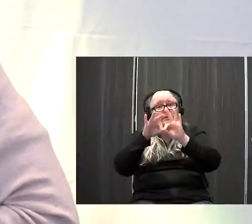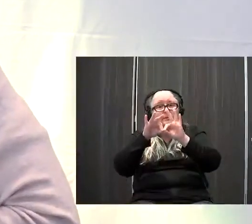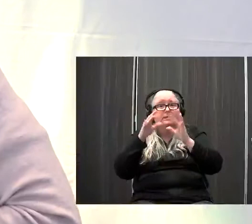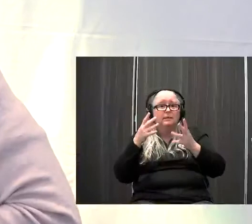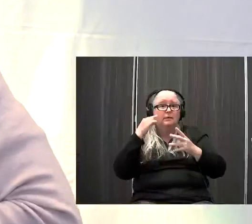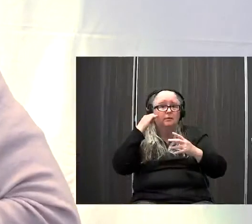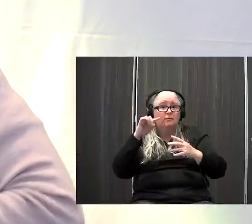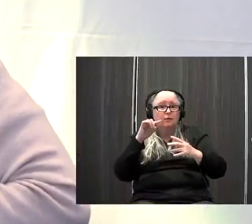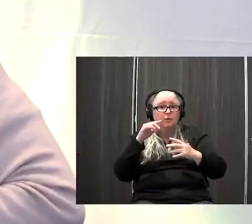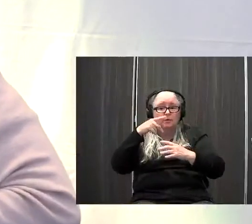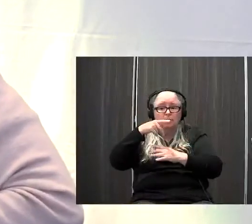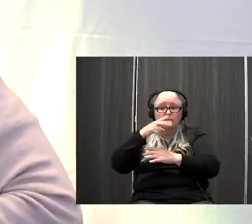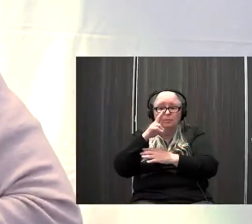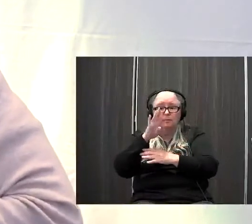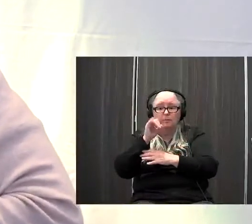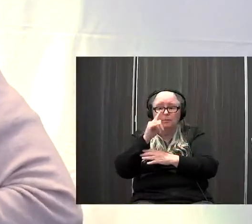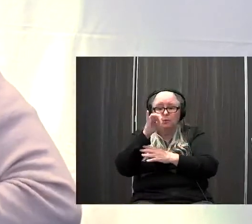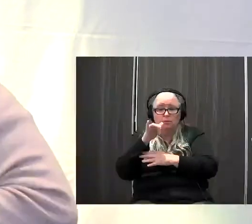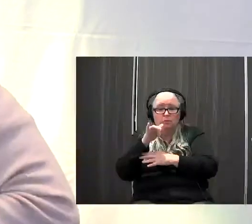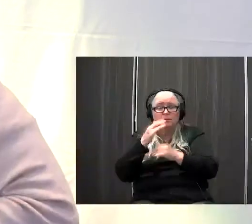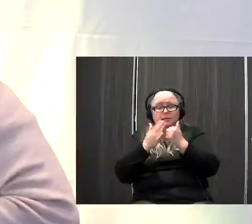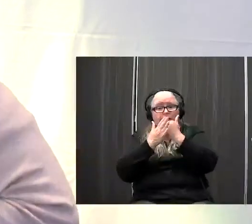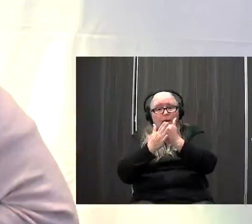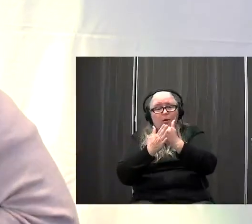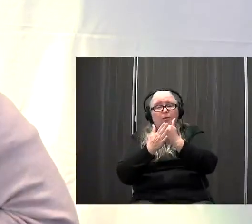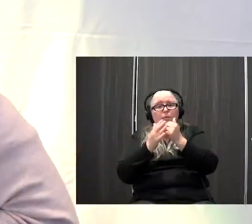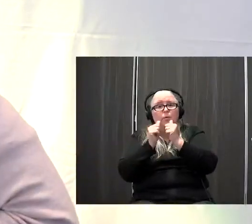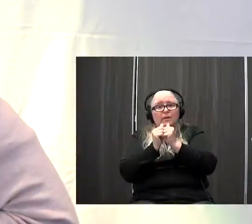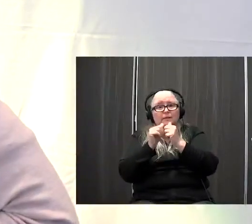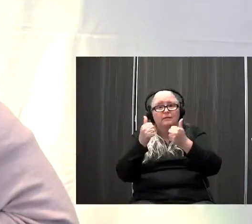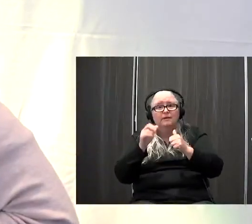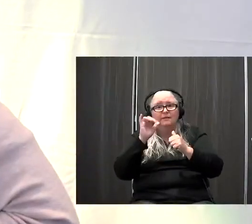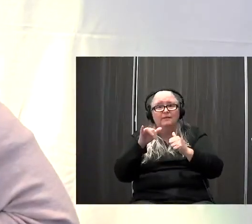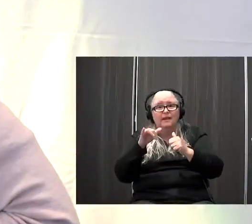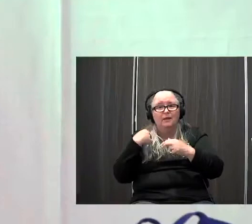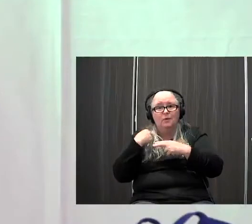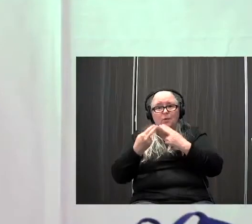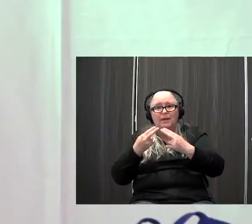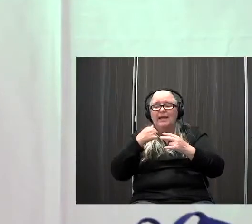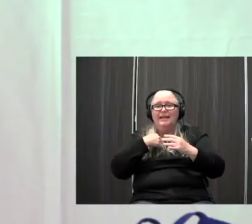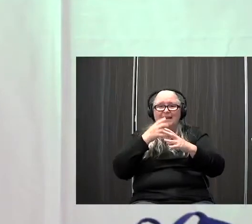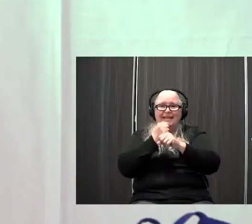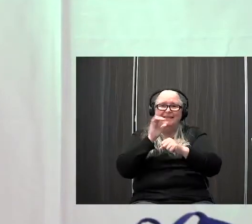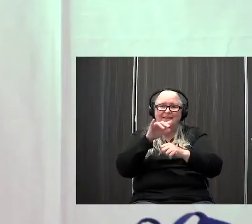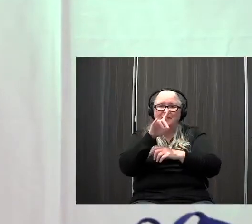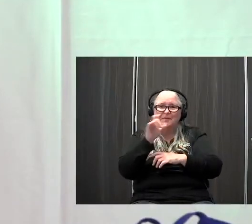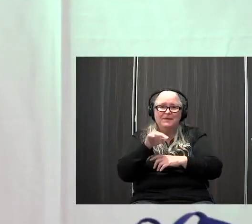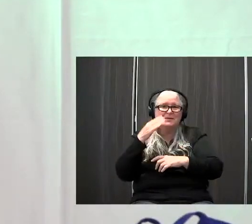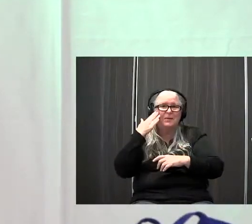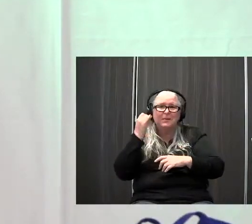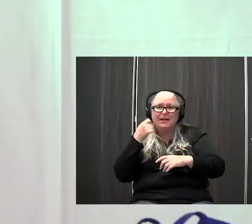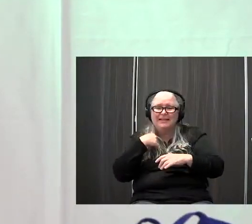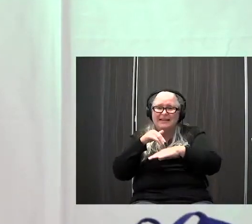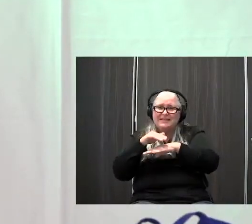those children who have a deficiency of those hormones? And I get that question asked to me all the time. Why did I send you to